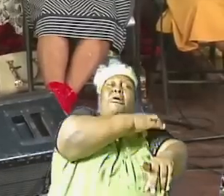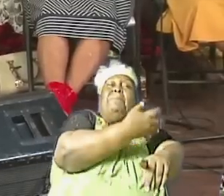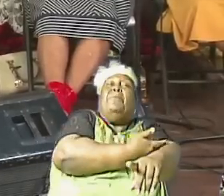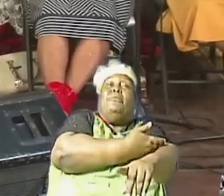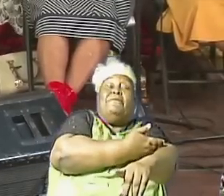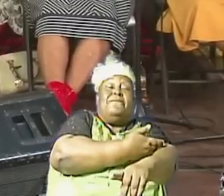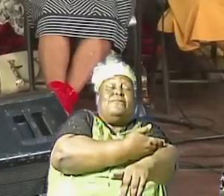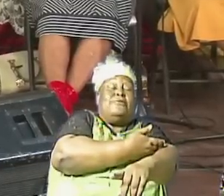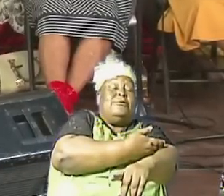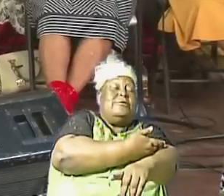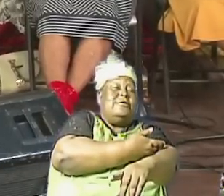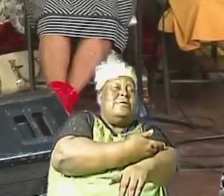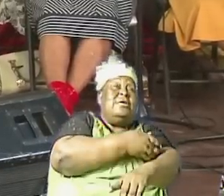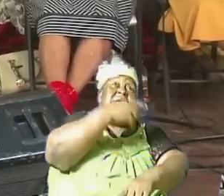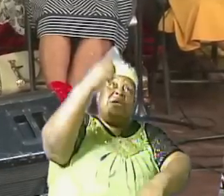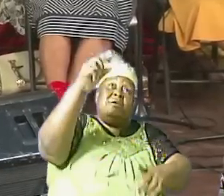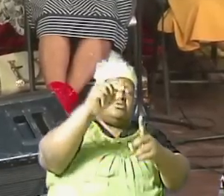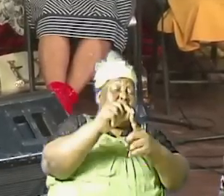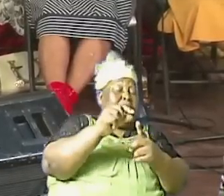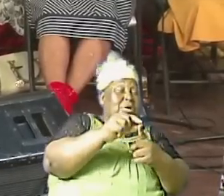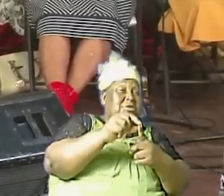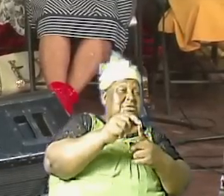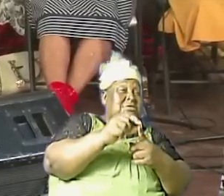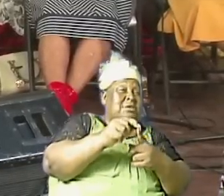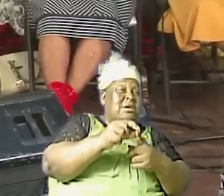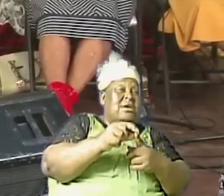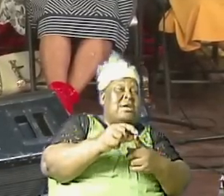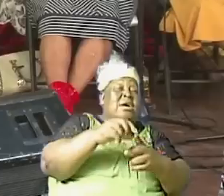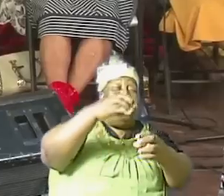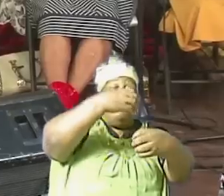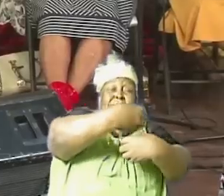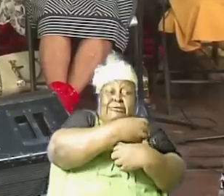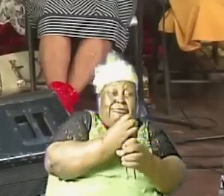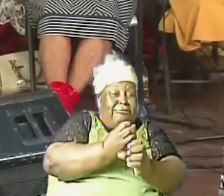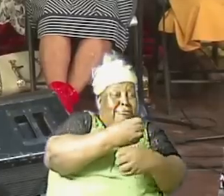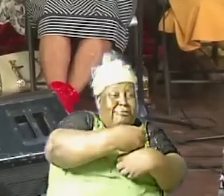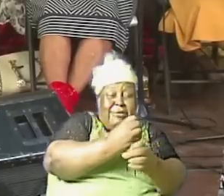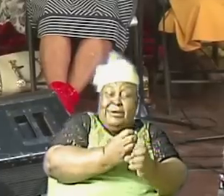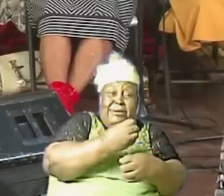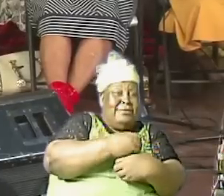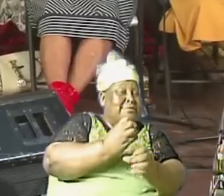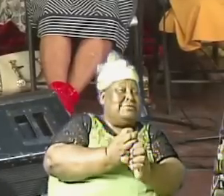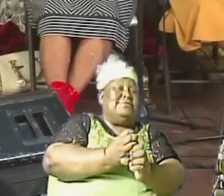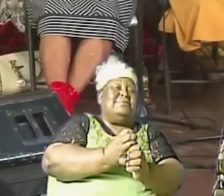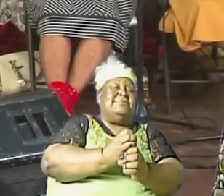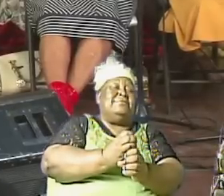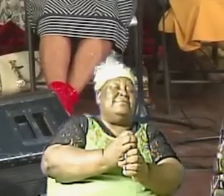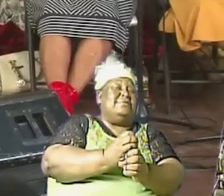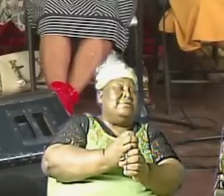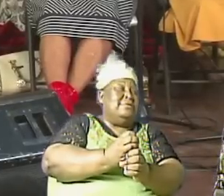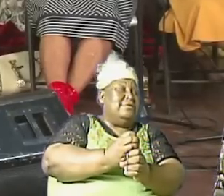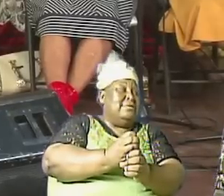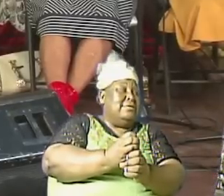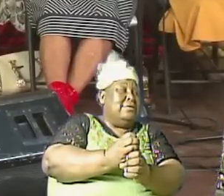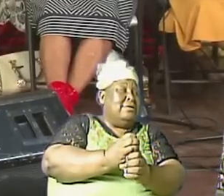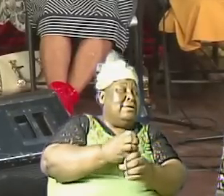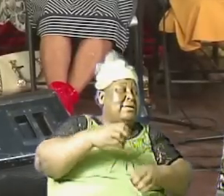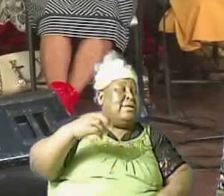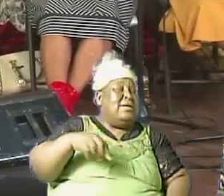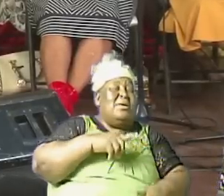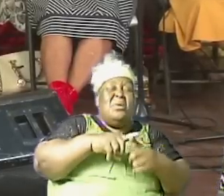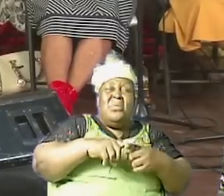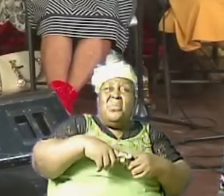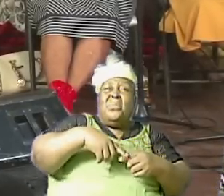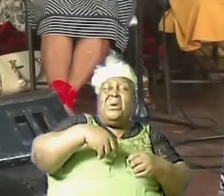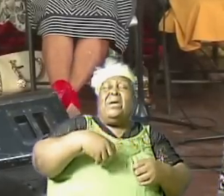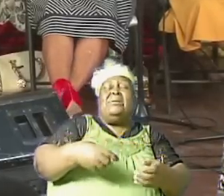are powerful and his words are creative. God,